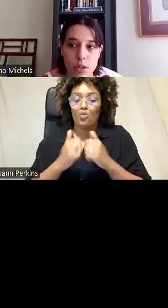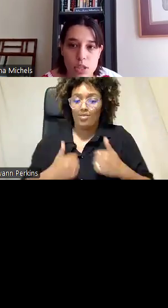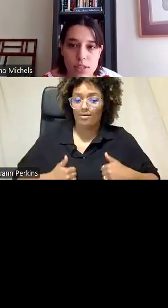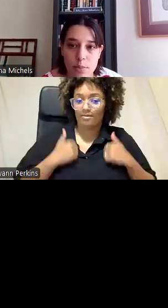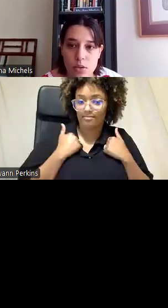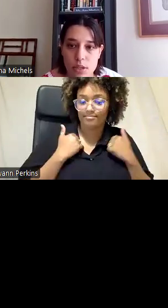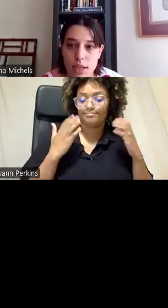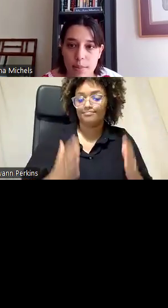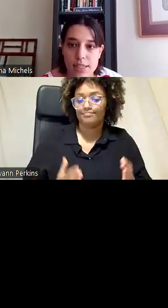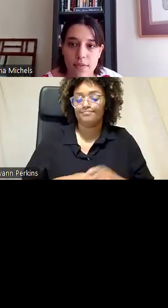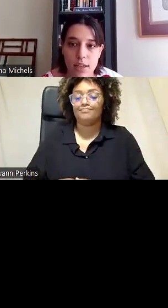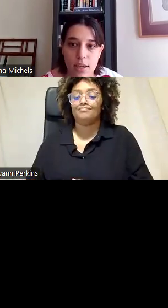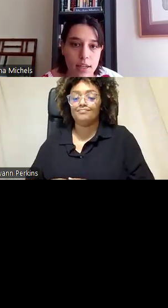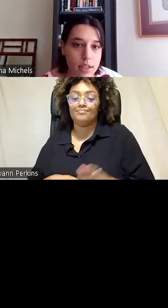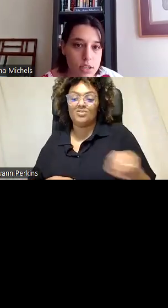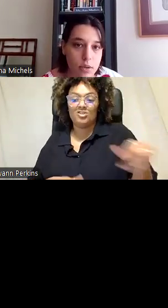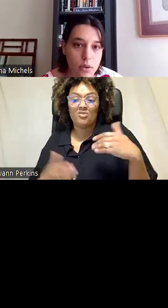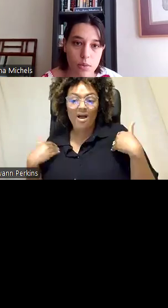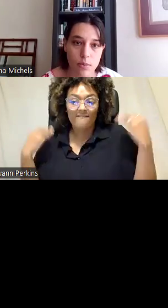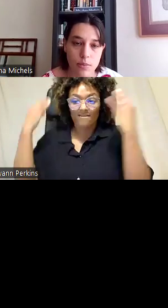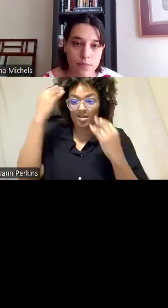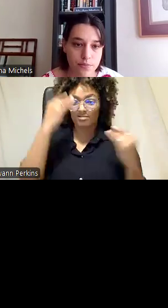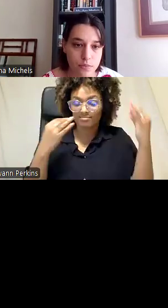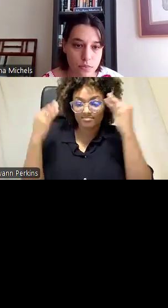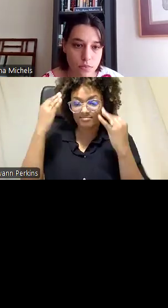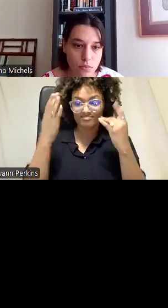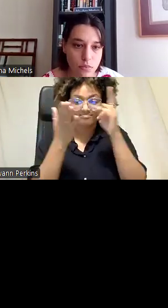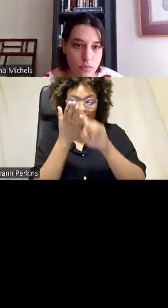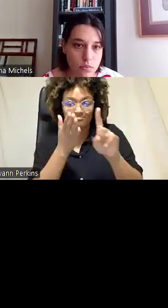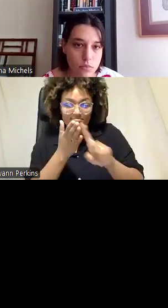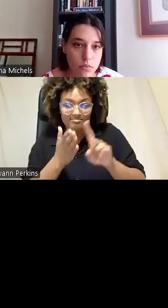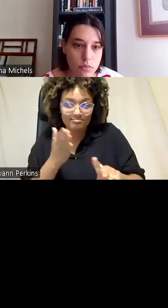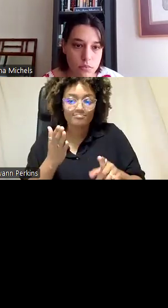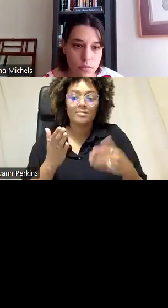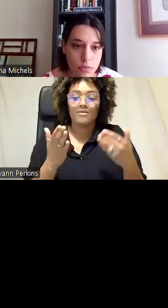during our exploration of steps towards economic safety that they'd like to share with the group?